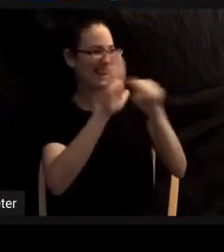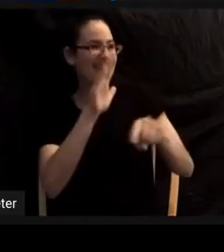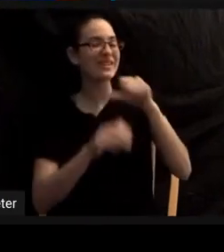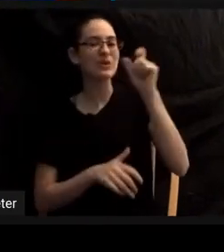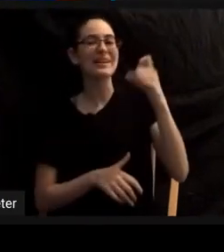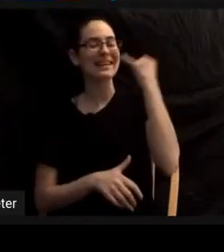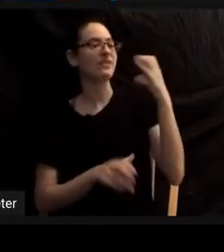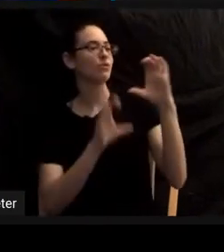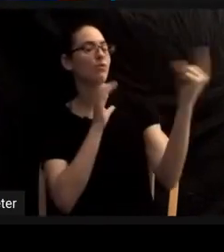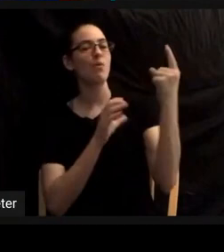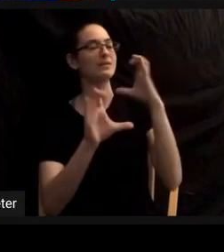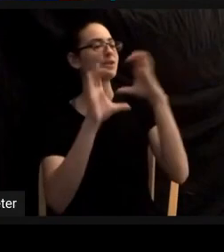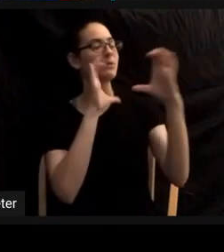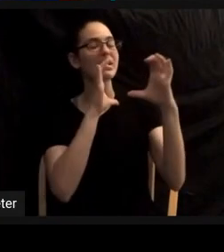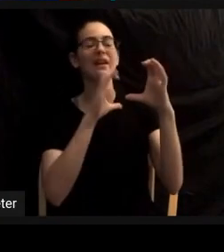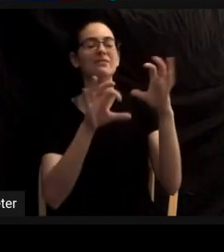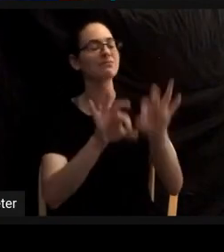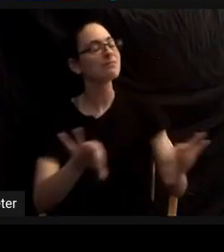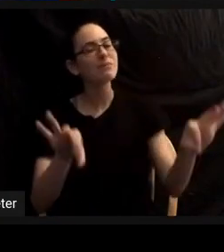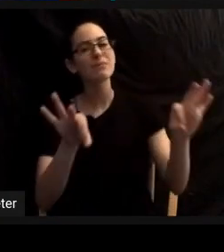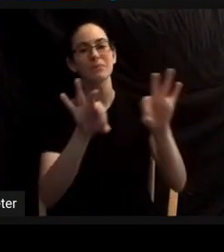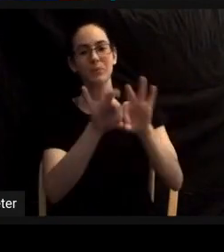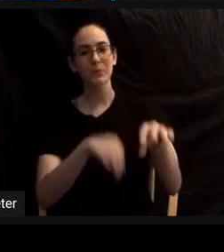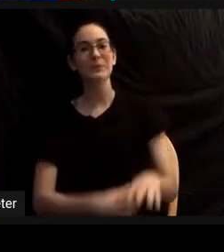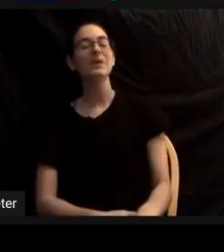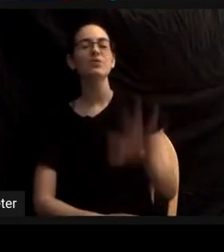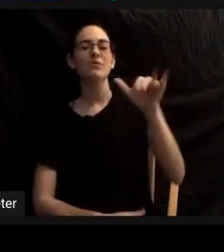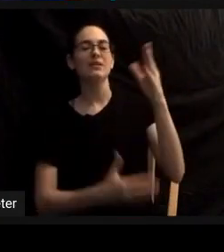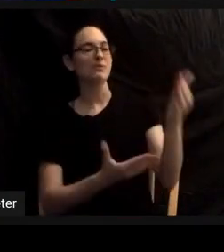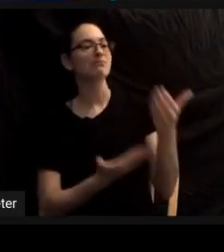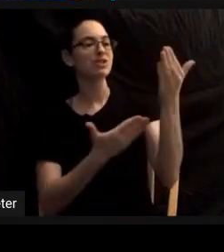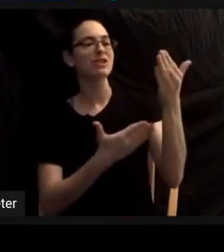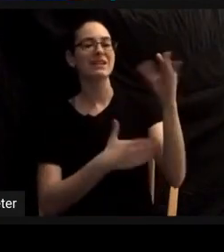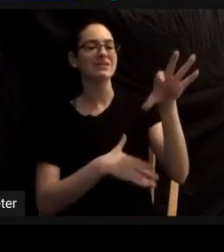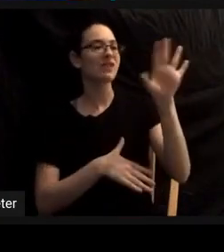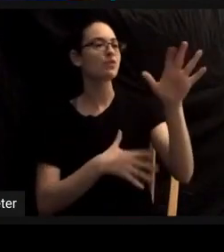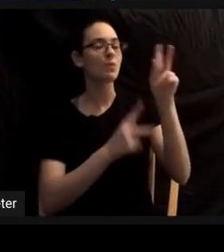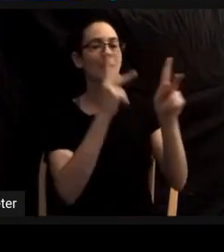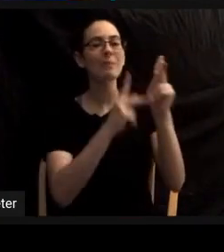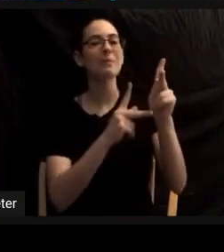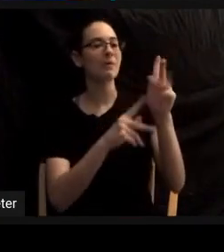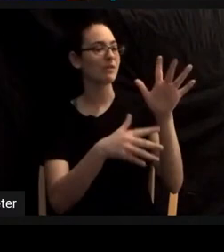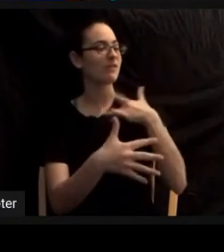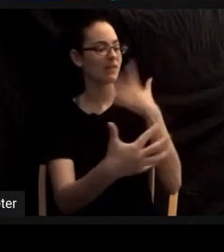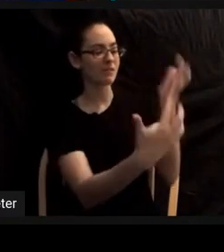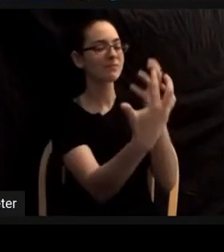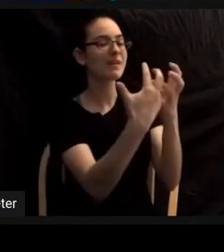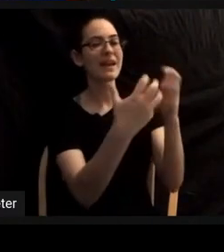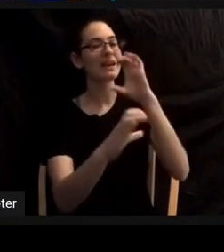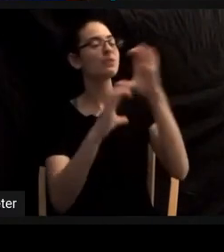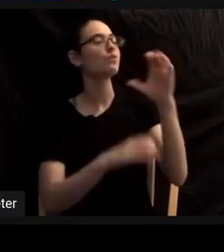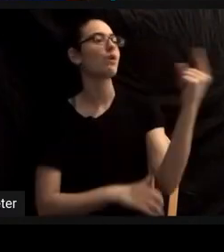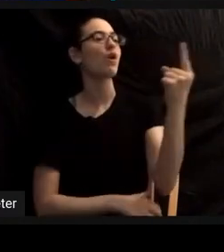always communicating. So like, those are the things I would suggest. Like, find your people, always communicate. And you are not an